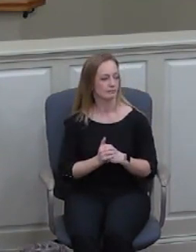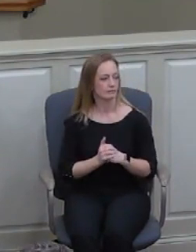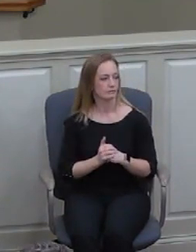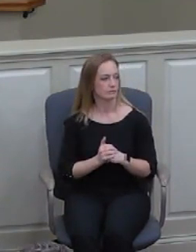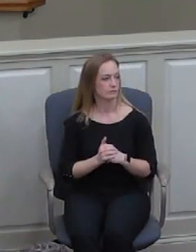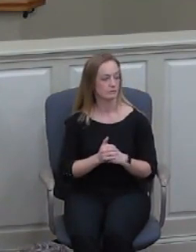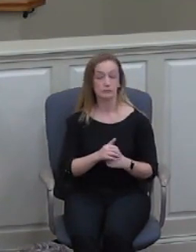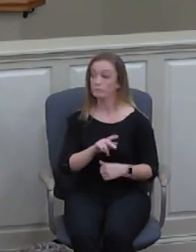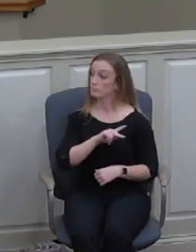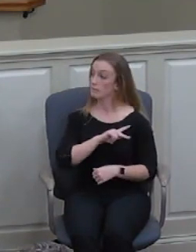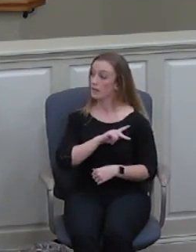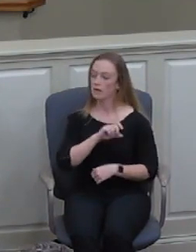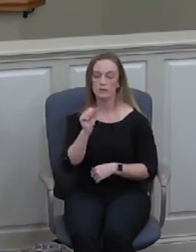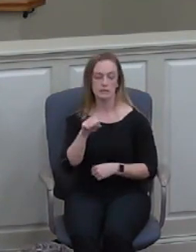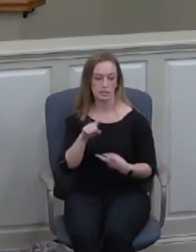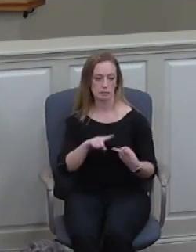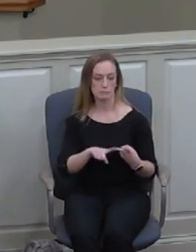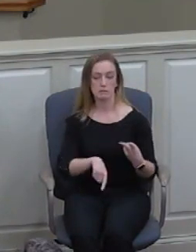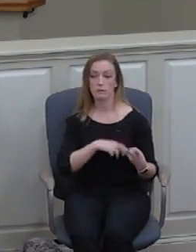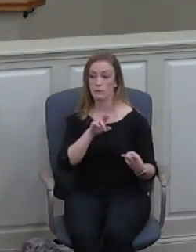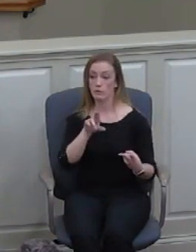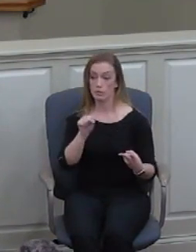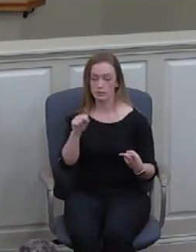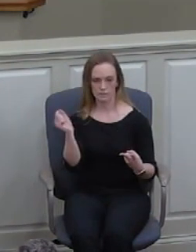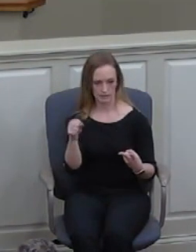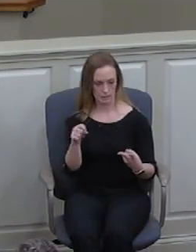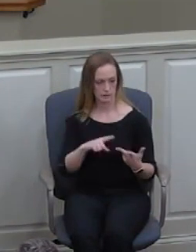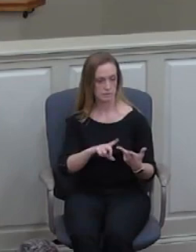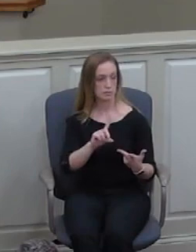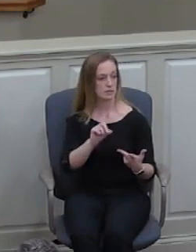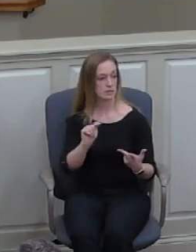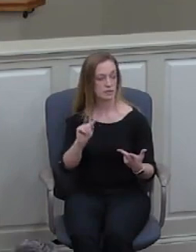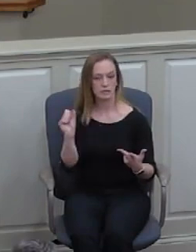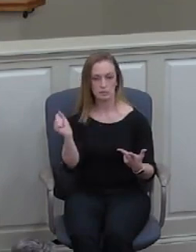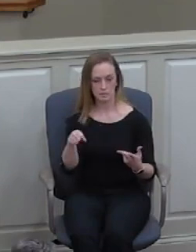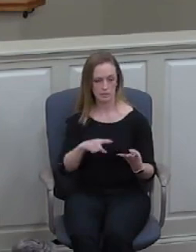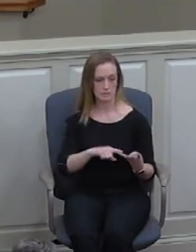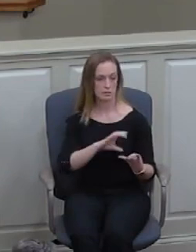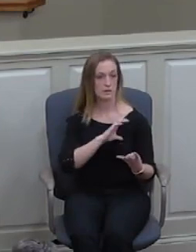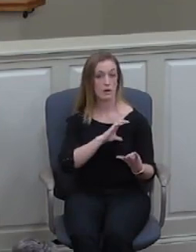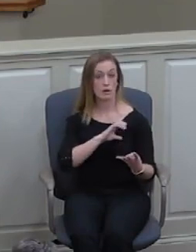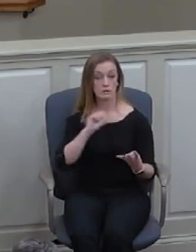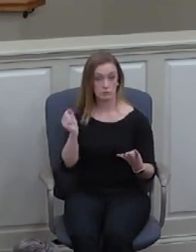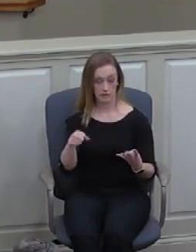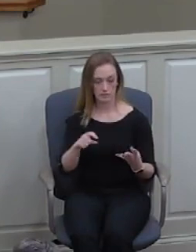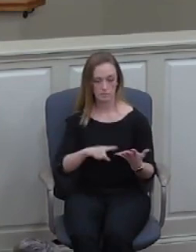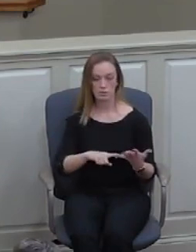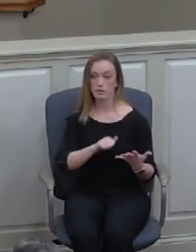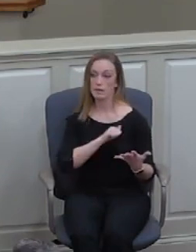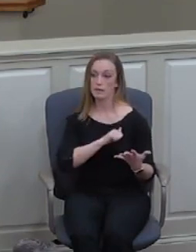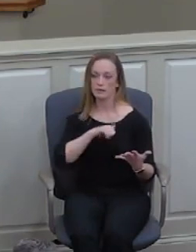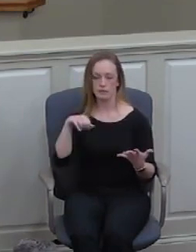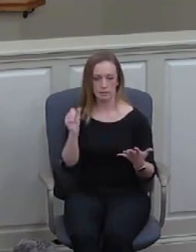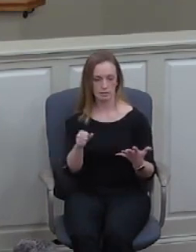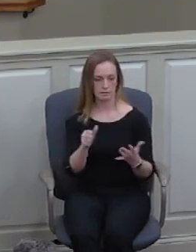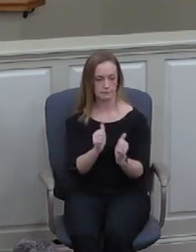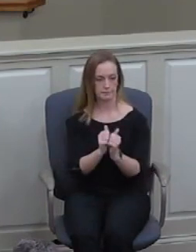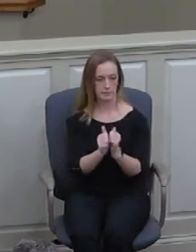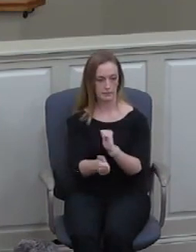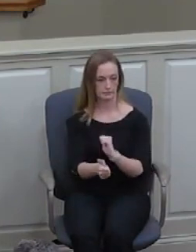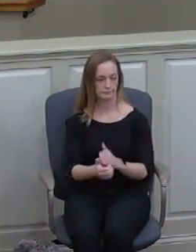Mayor Paris. Yes. Commissioner Saris. Yes. Commissioner Terry. Yes. Commissioner Caudle. Yes, ma'am. Commissioner Atkins. yes, ma'am.